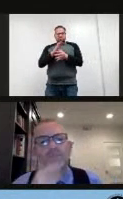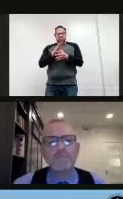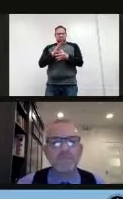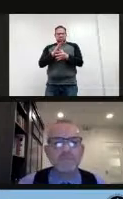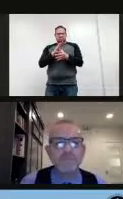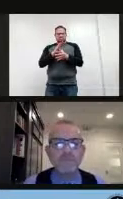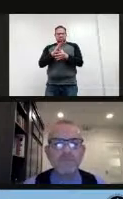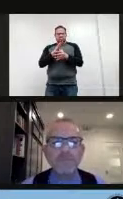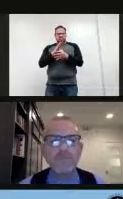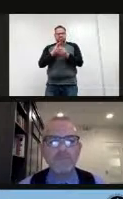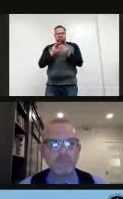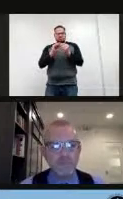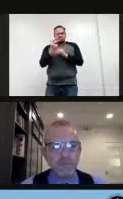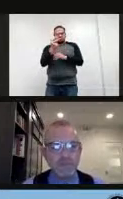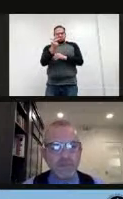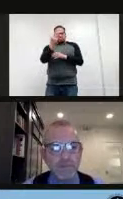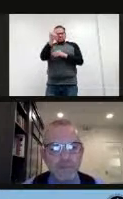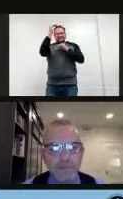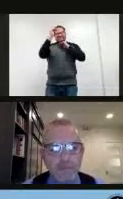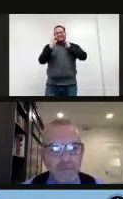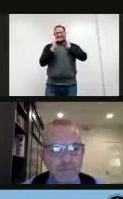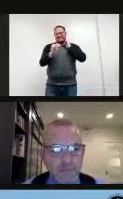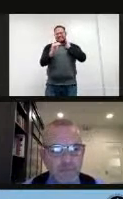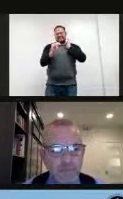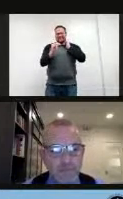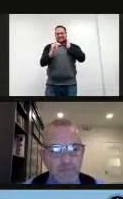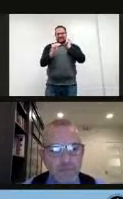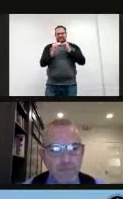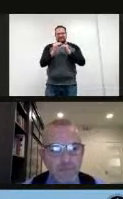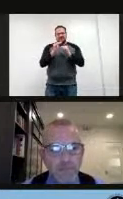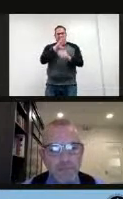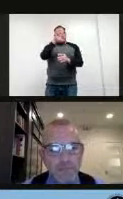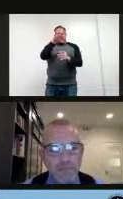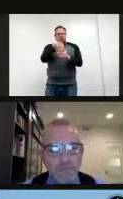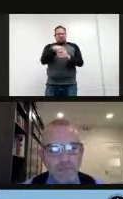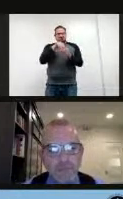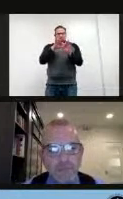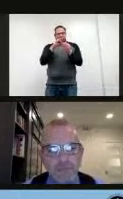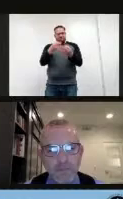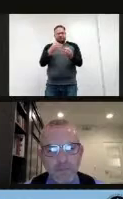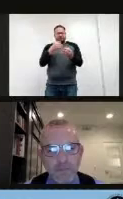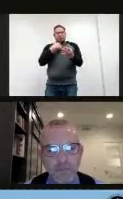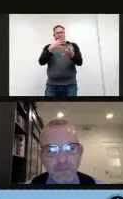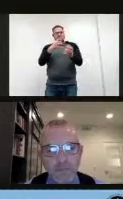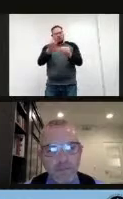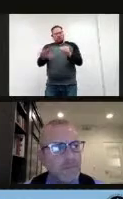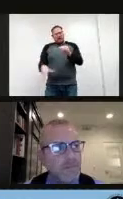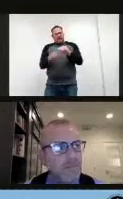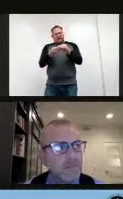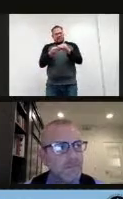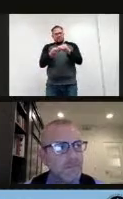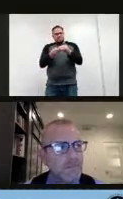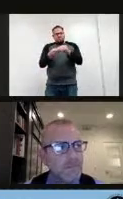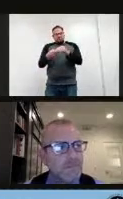The top bullet points, number three at the end, after including families, I think I would like to add